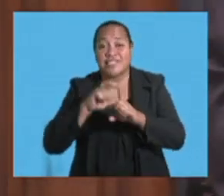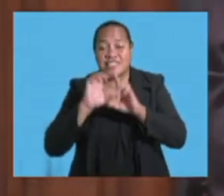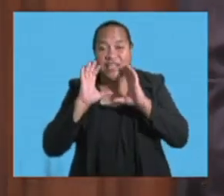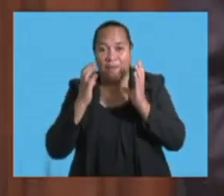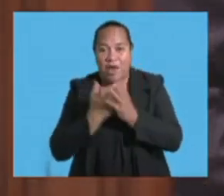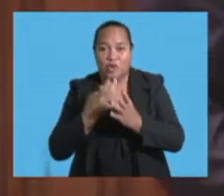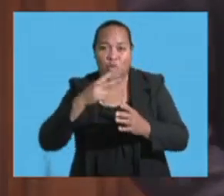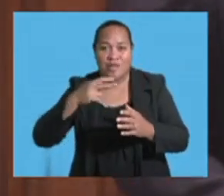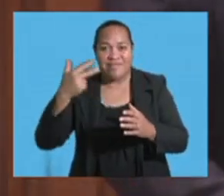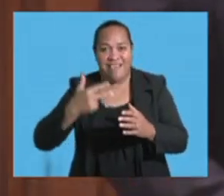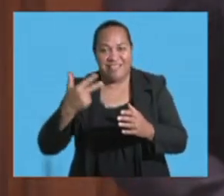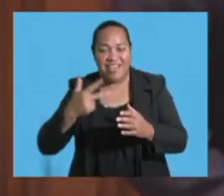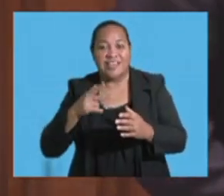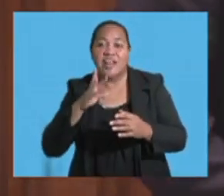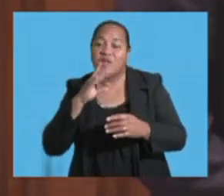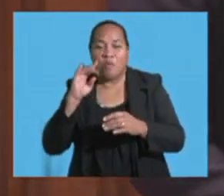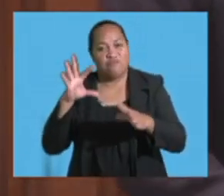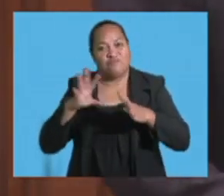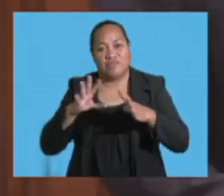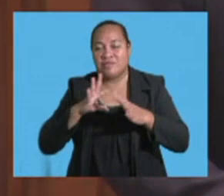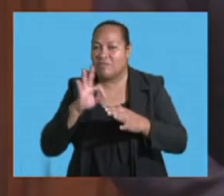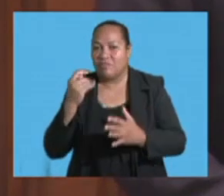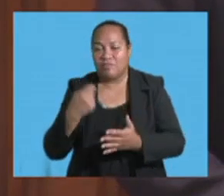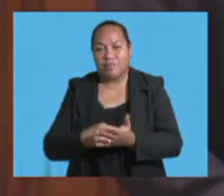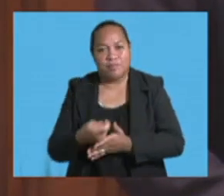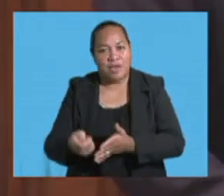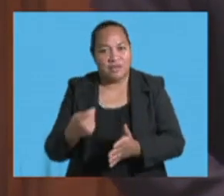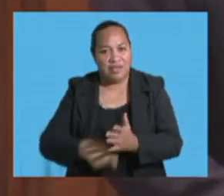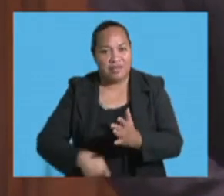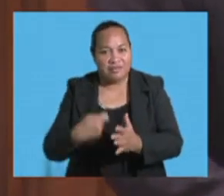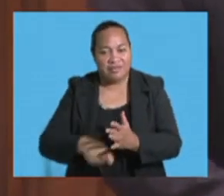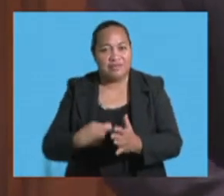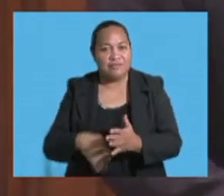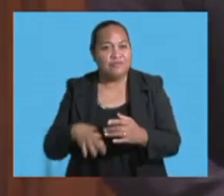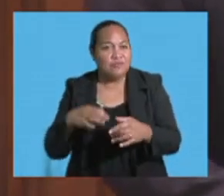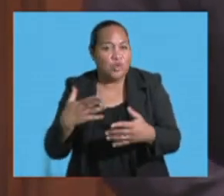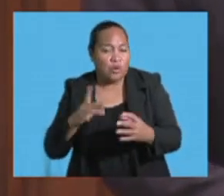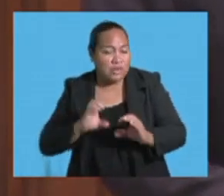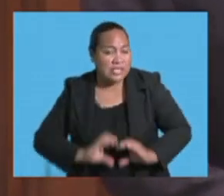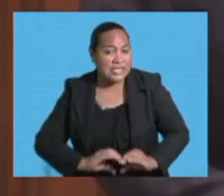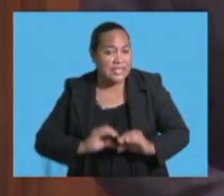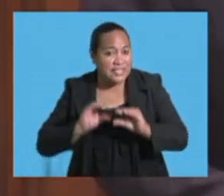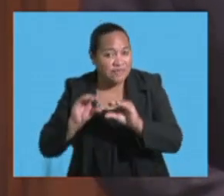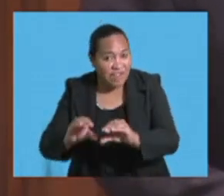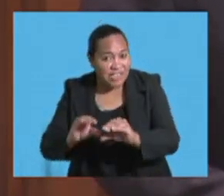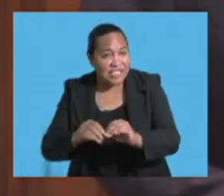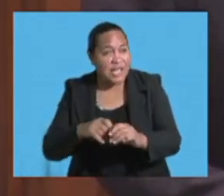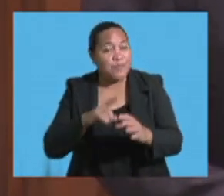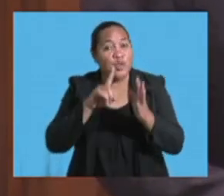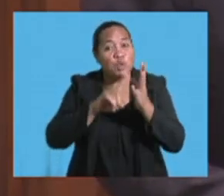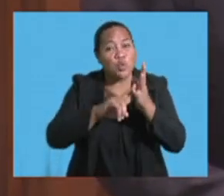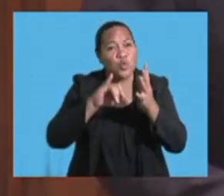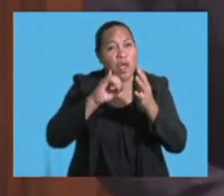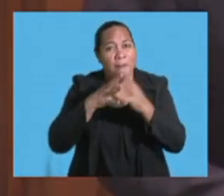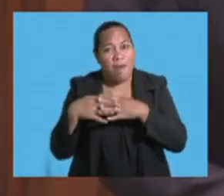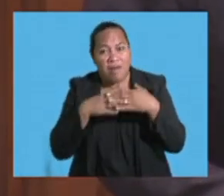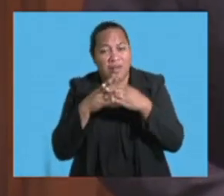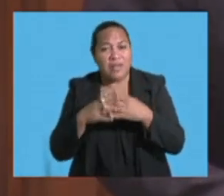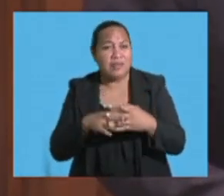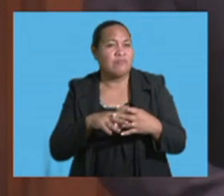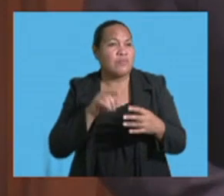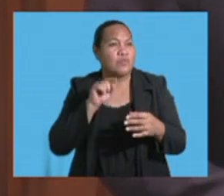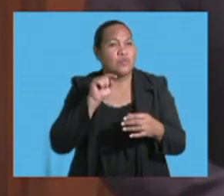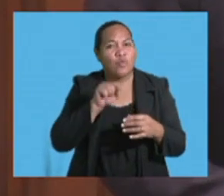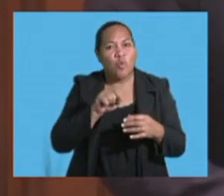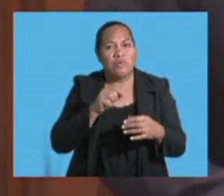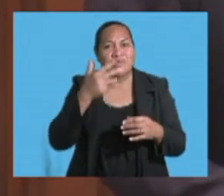dependent on the level of capital investments. The investments of approximately $0.9 million, equivalent to Fiji